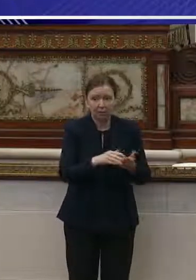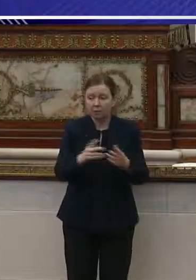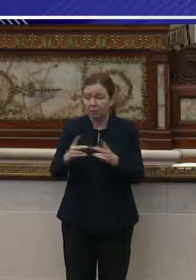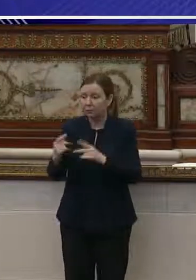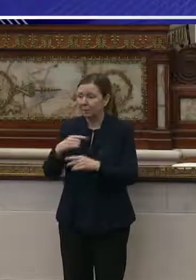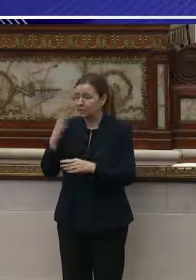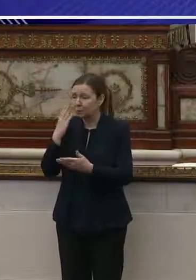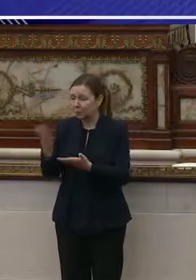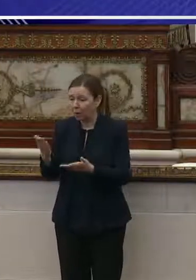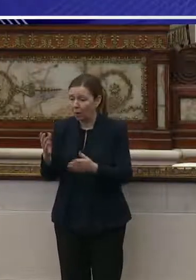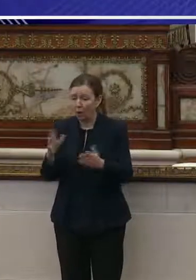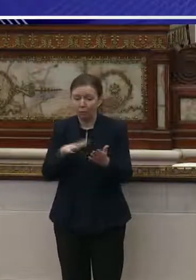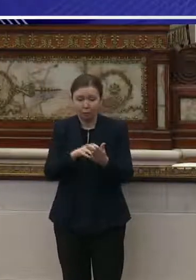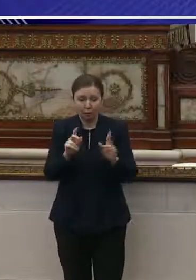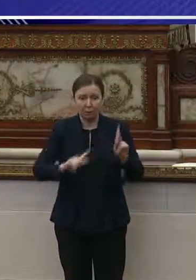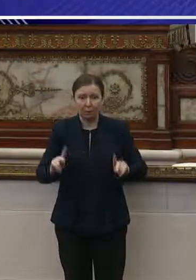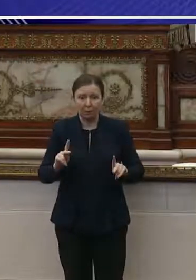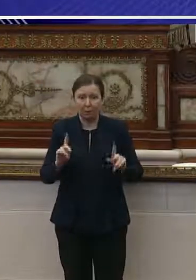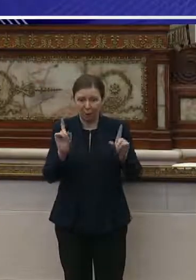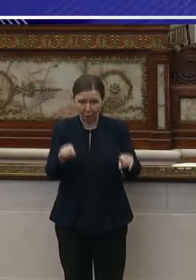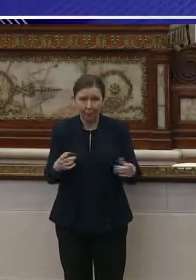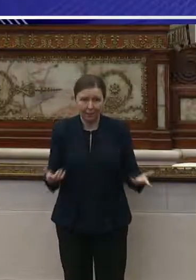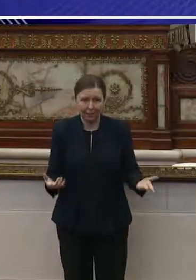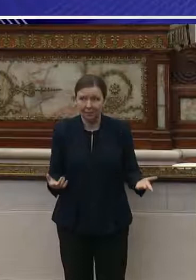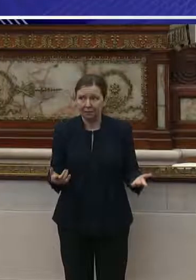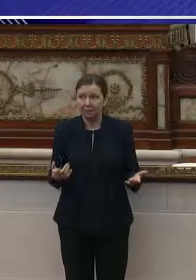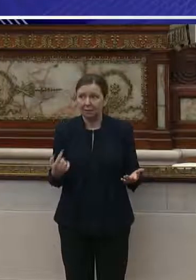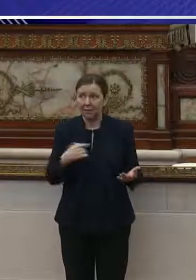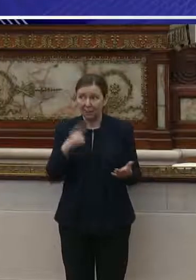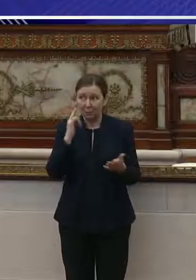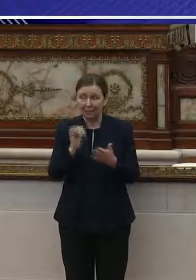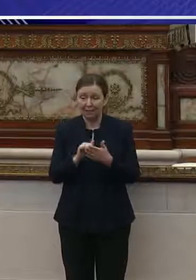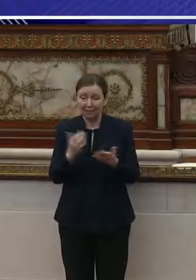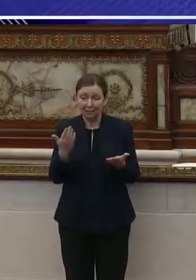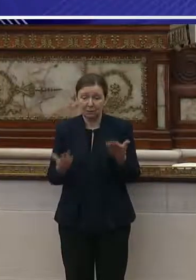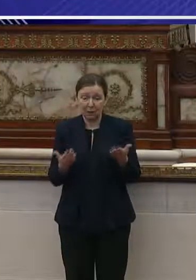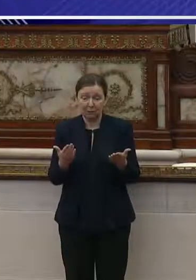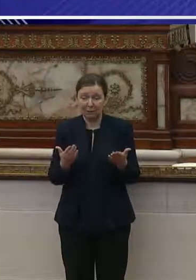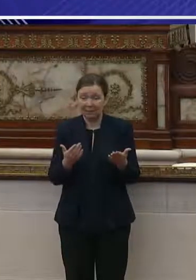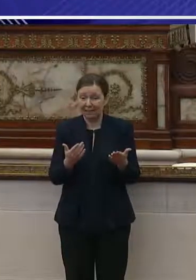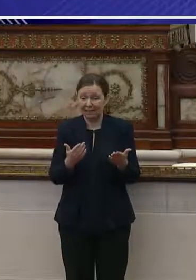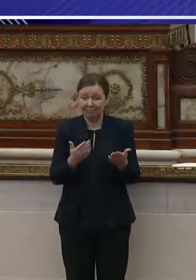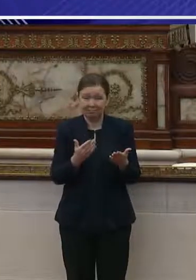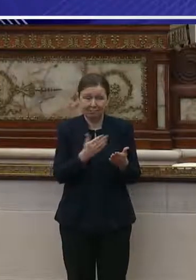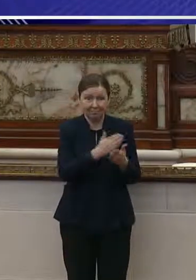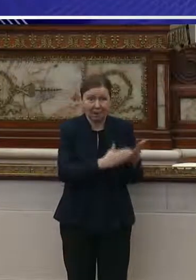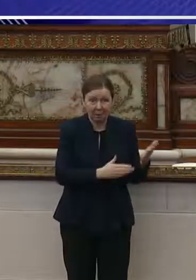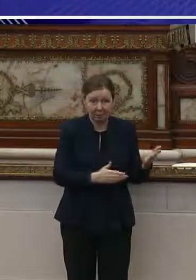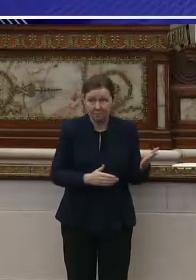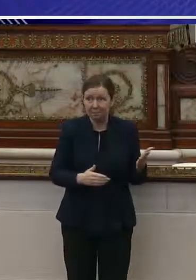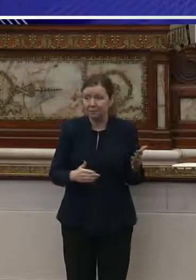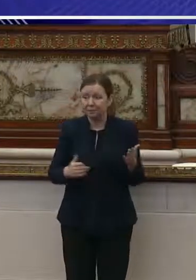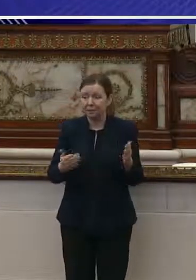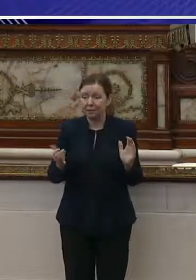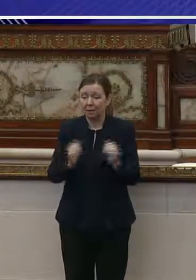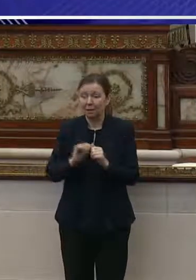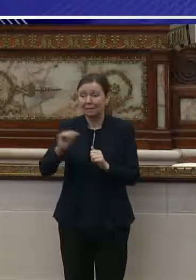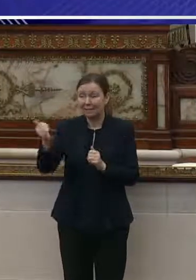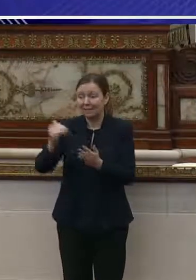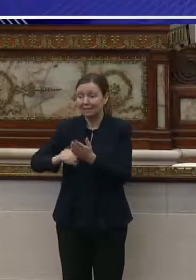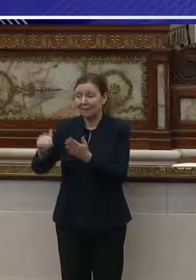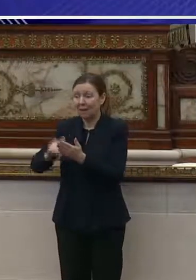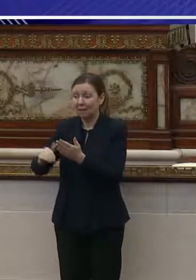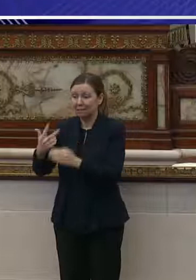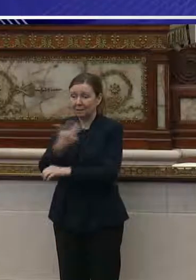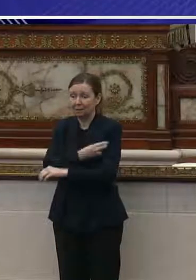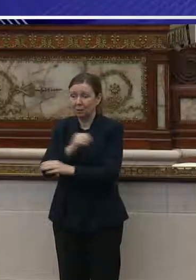know these vulnerable populations are going, which we think is probably a fraction, versus tens of thousands of doses that